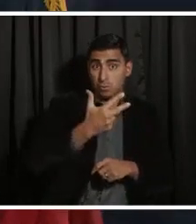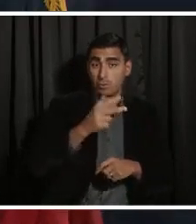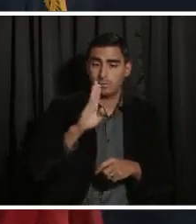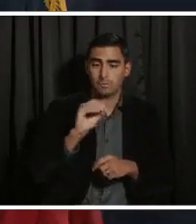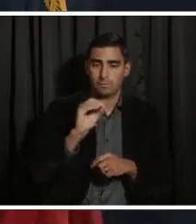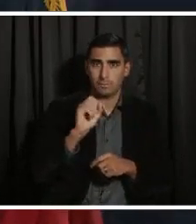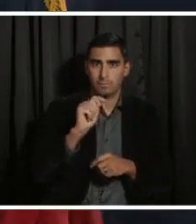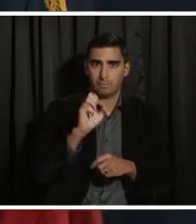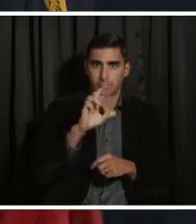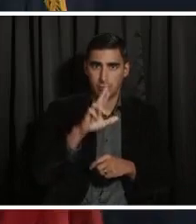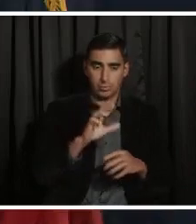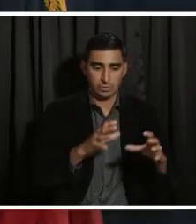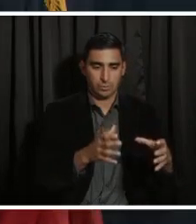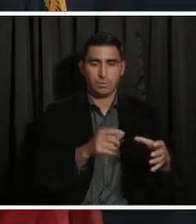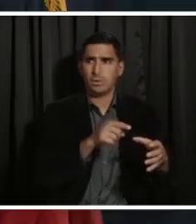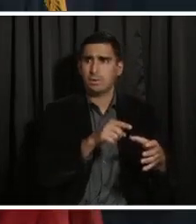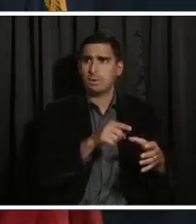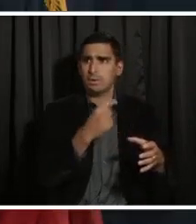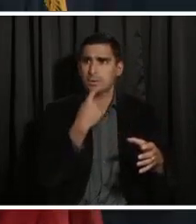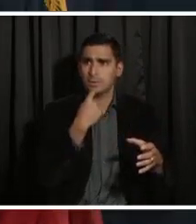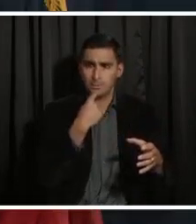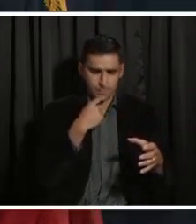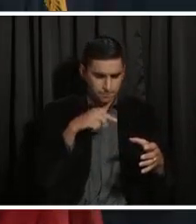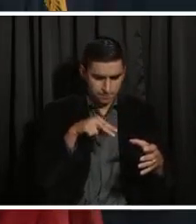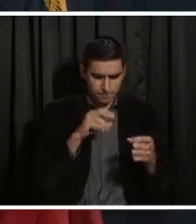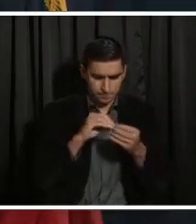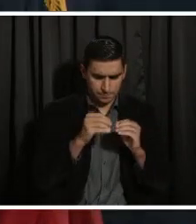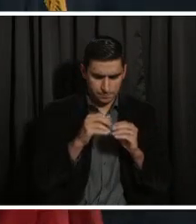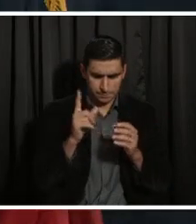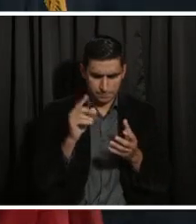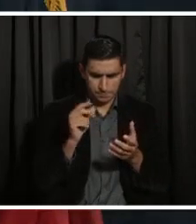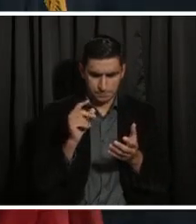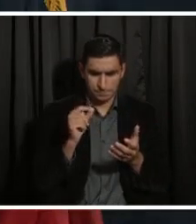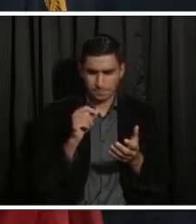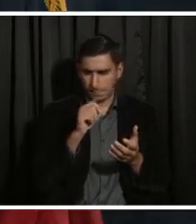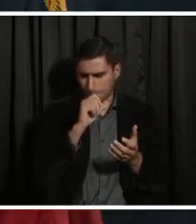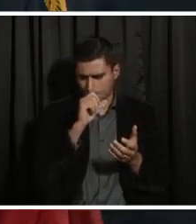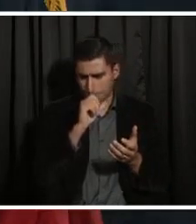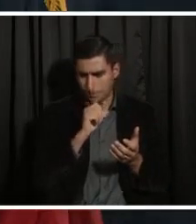had what is the number here? Let's see.